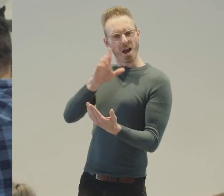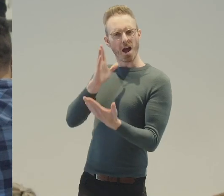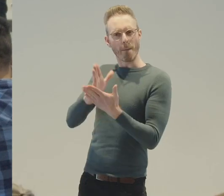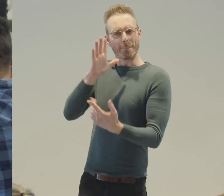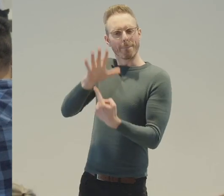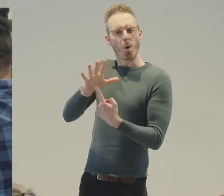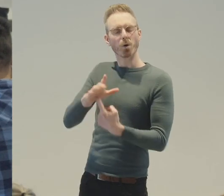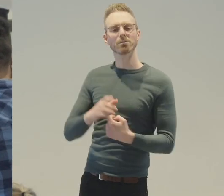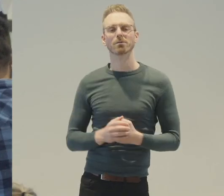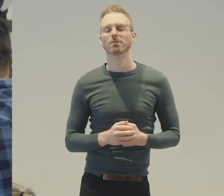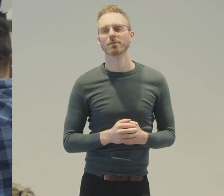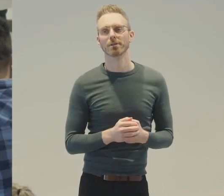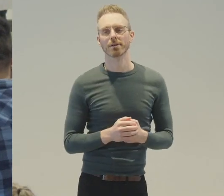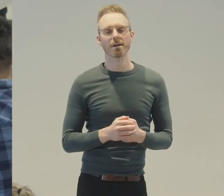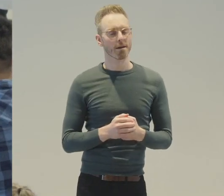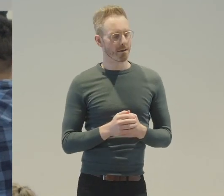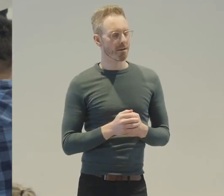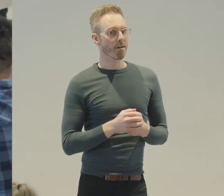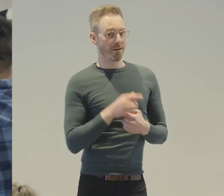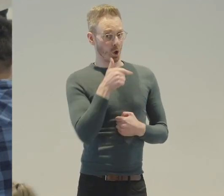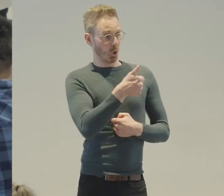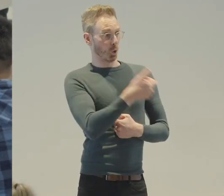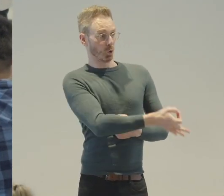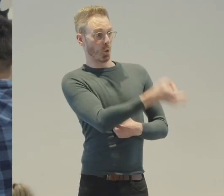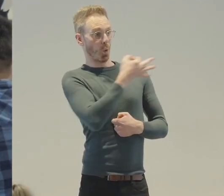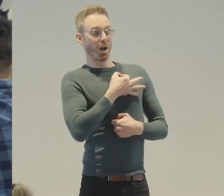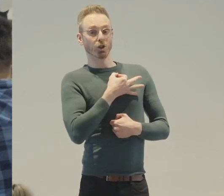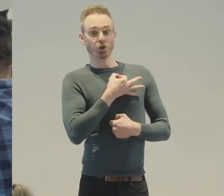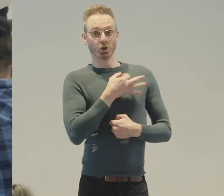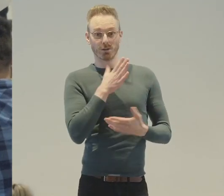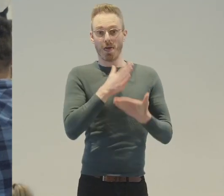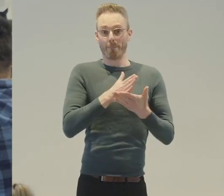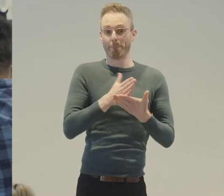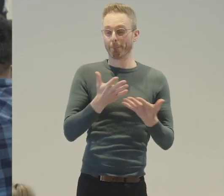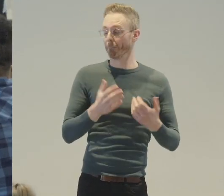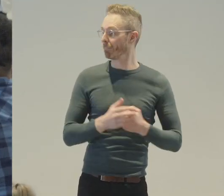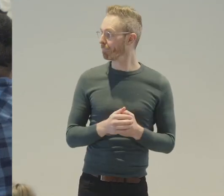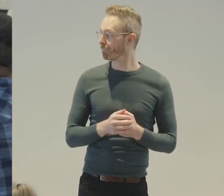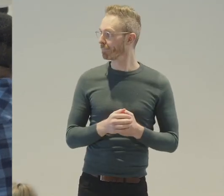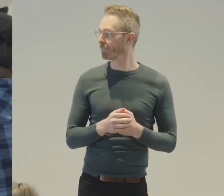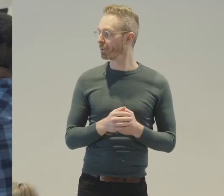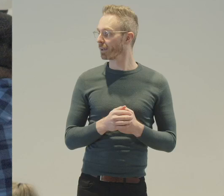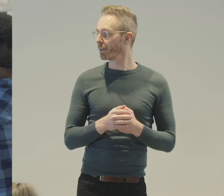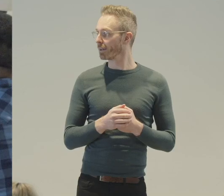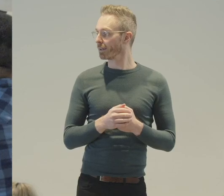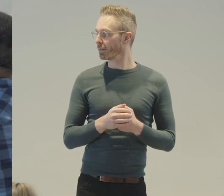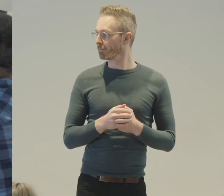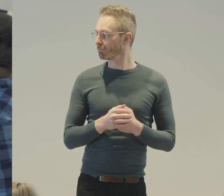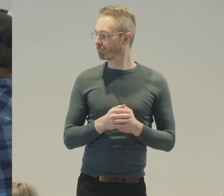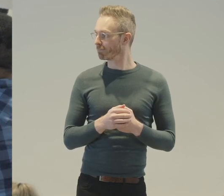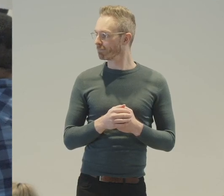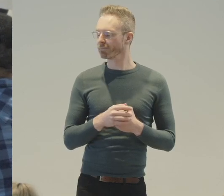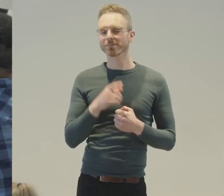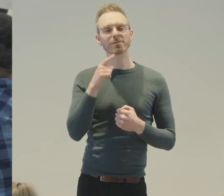Well, that's a good question. It's like a clash of ideas, and